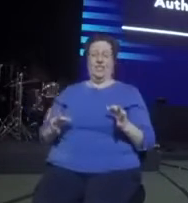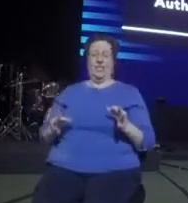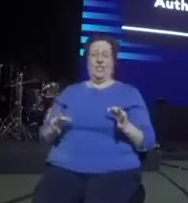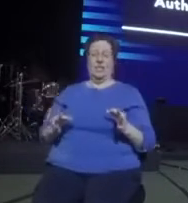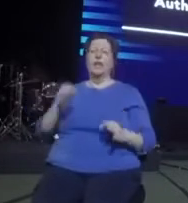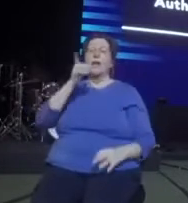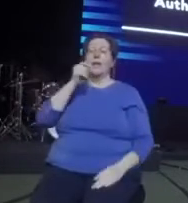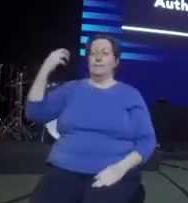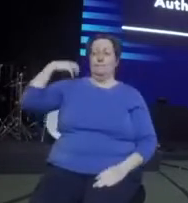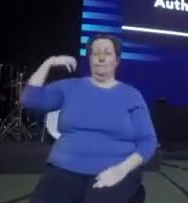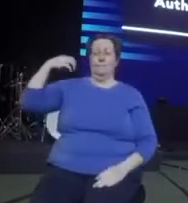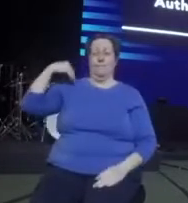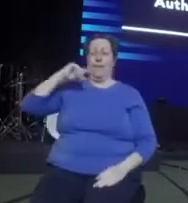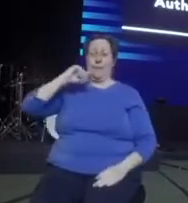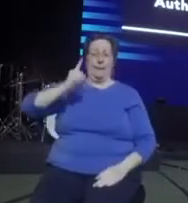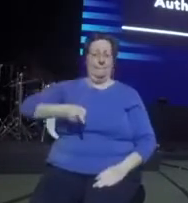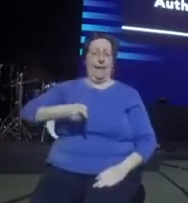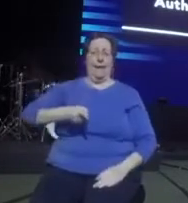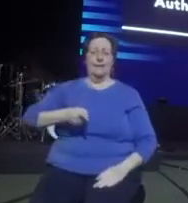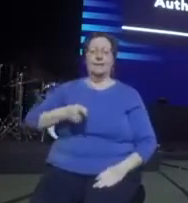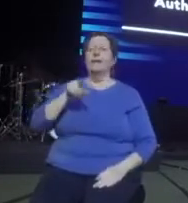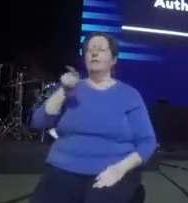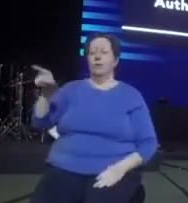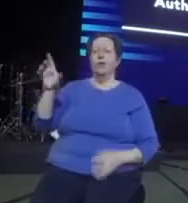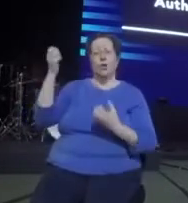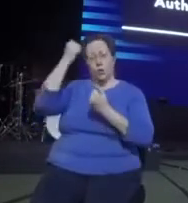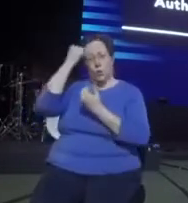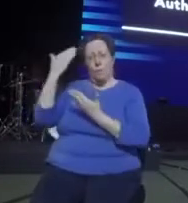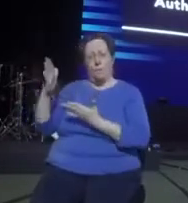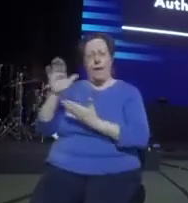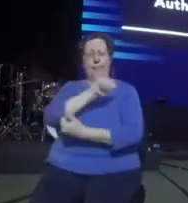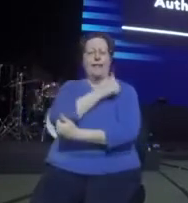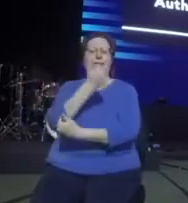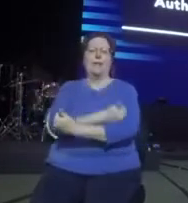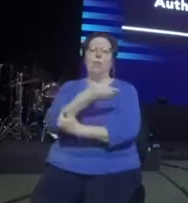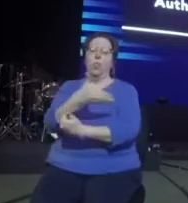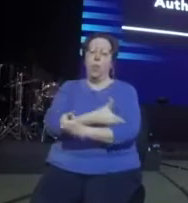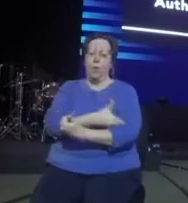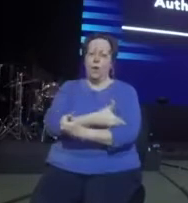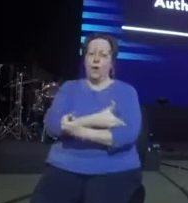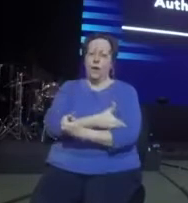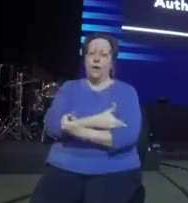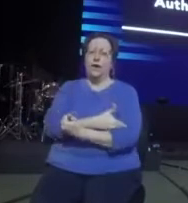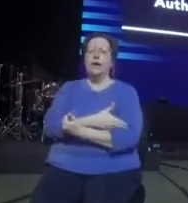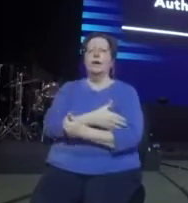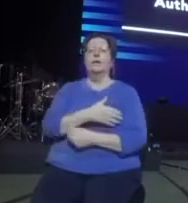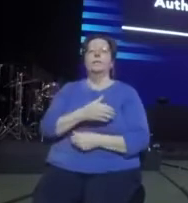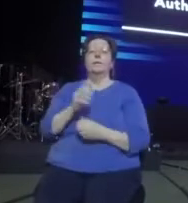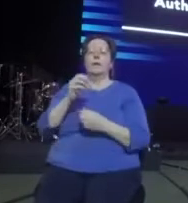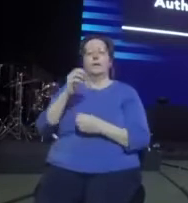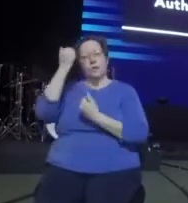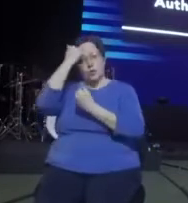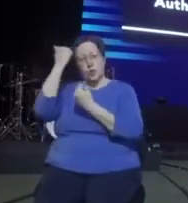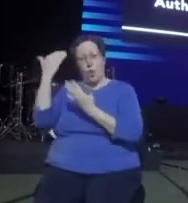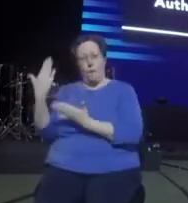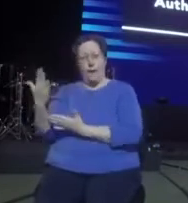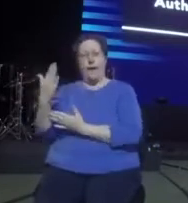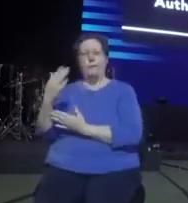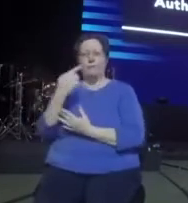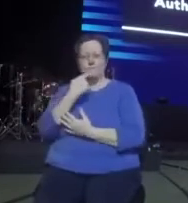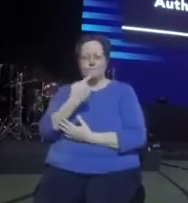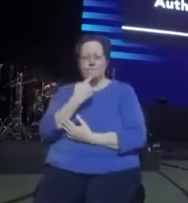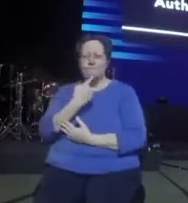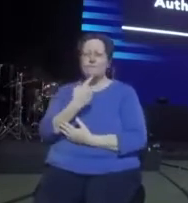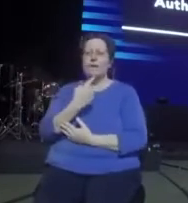come and then the decisions are made on your part. And it's called authority. And it says to enforce obedience. So